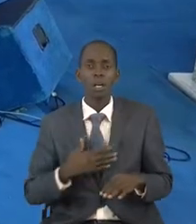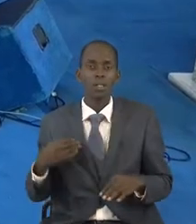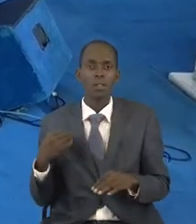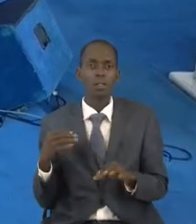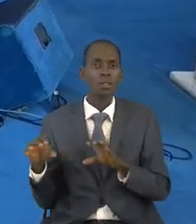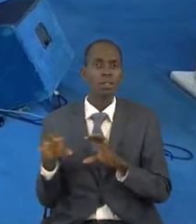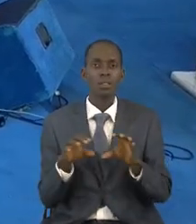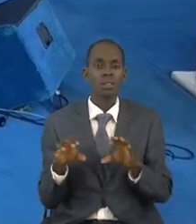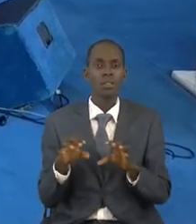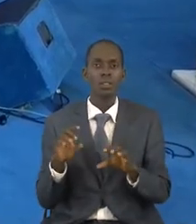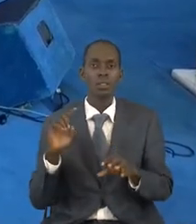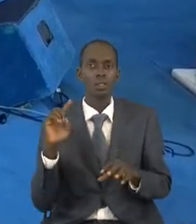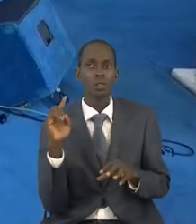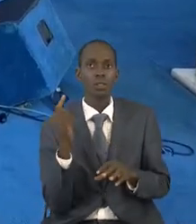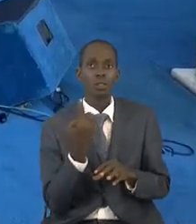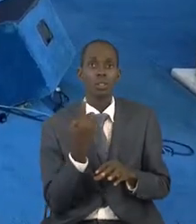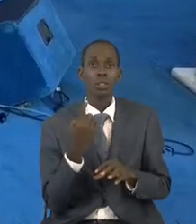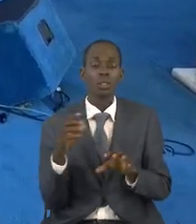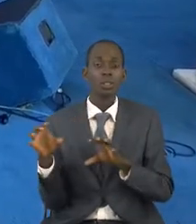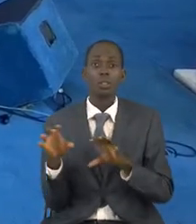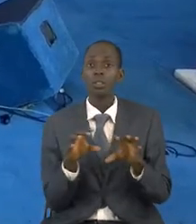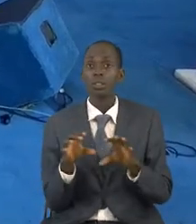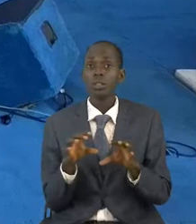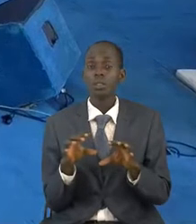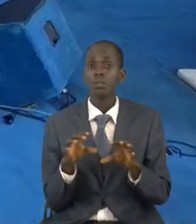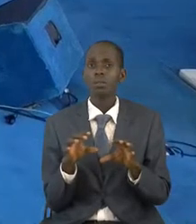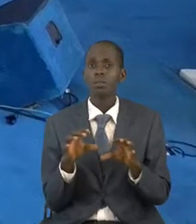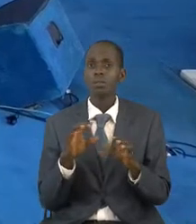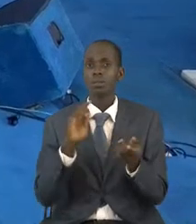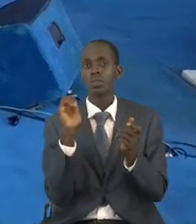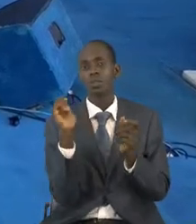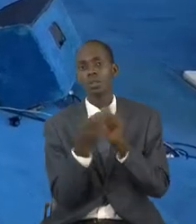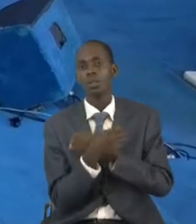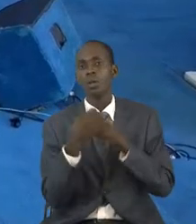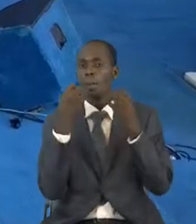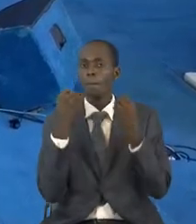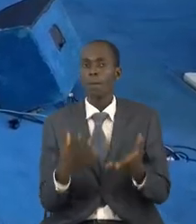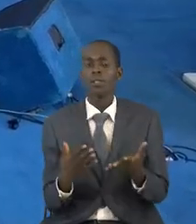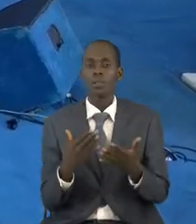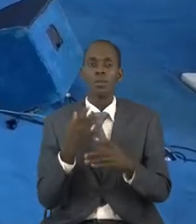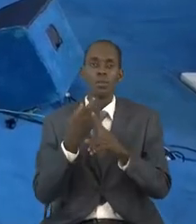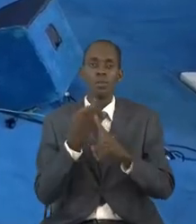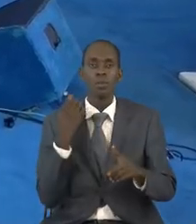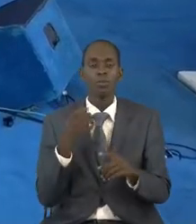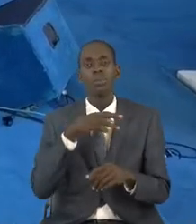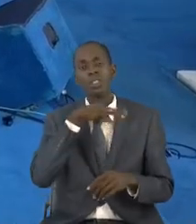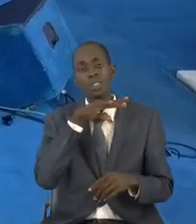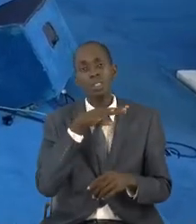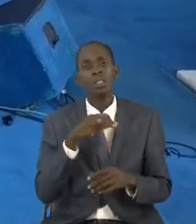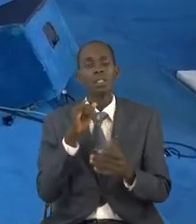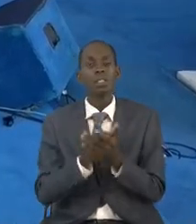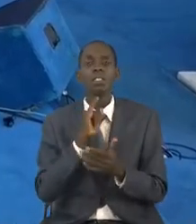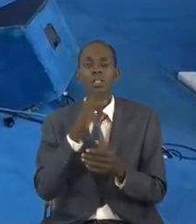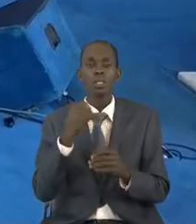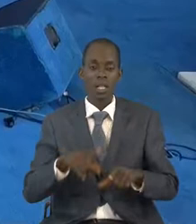and did turn away many from iniquity. That's the life he wants for us. That's